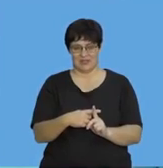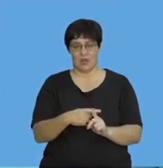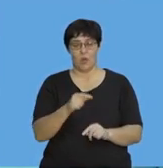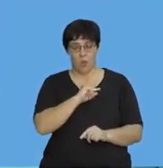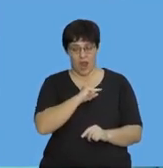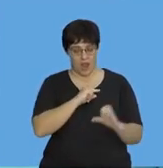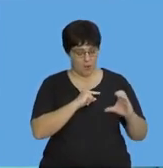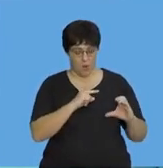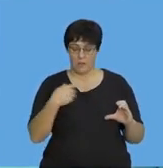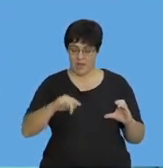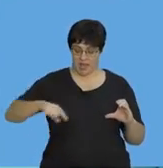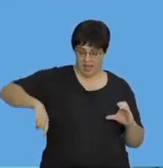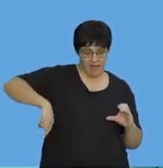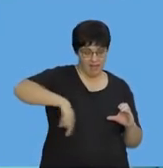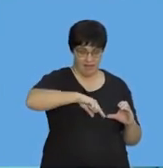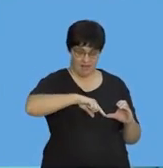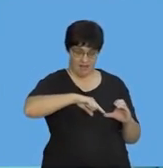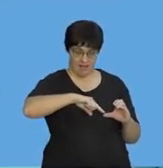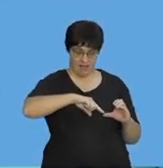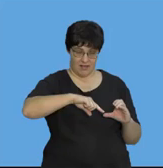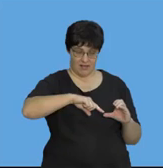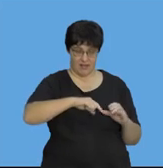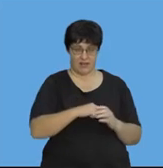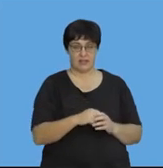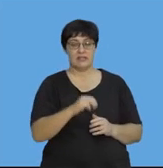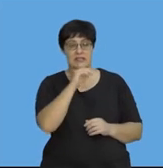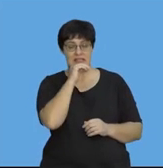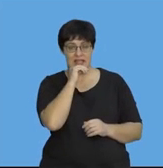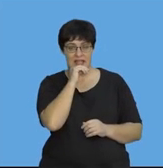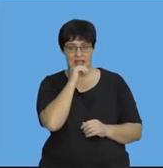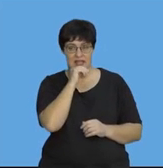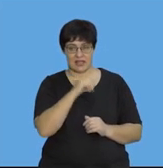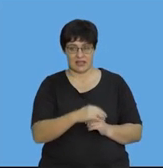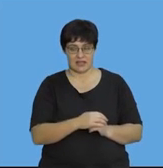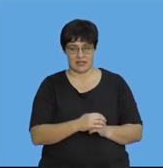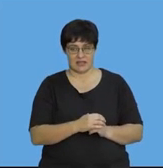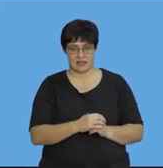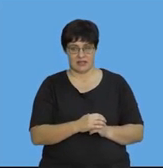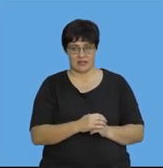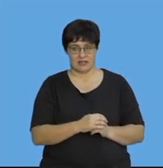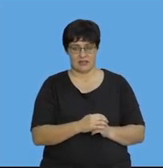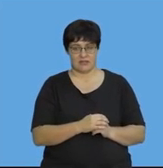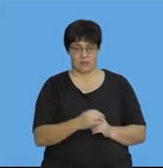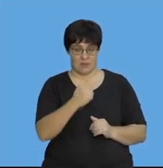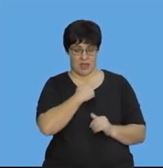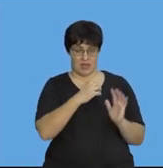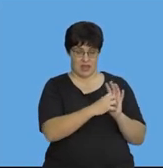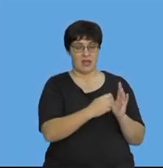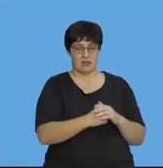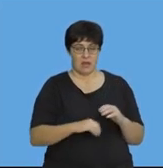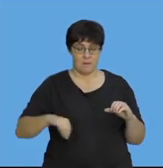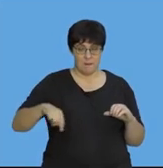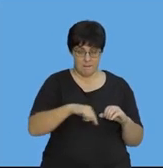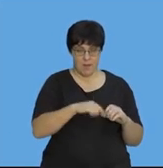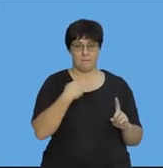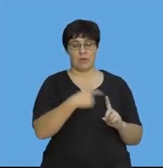the player on the ball. So that tells me that this direction with my diagram, so to the right,